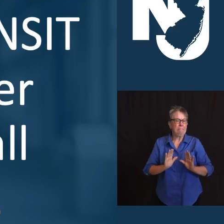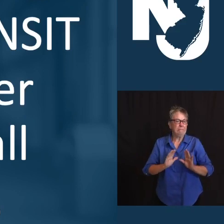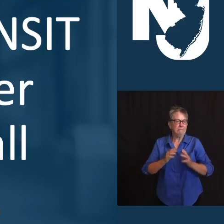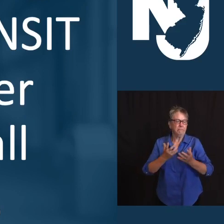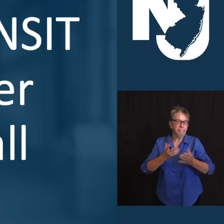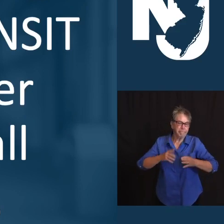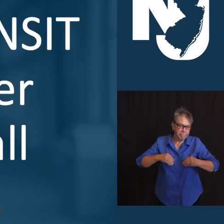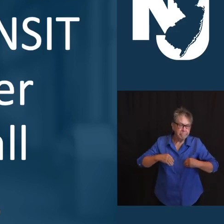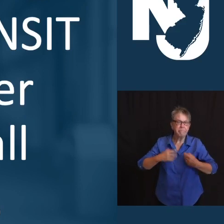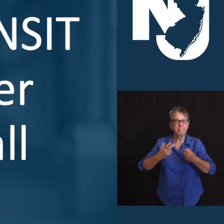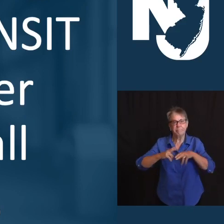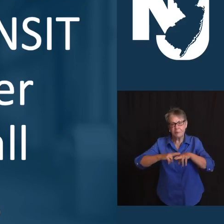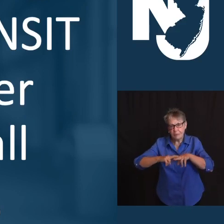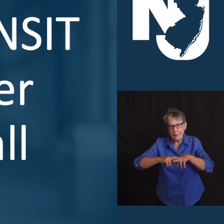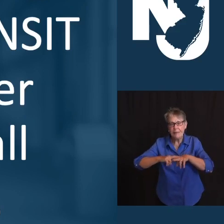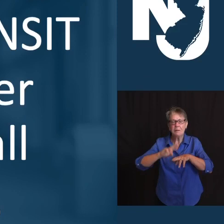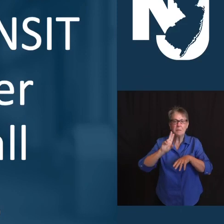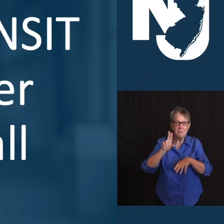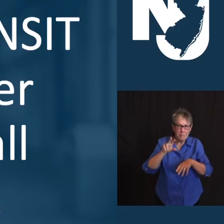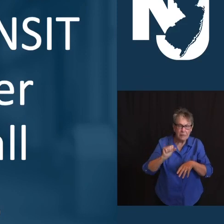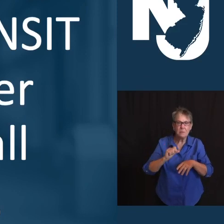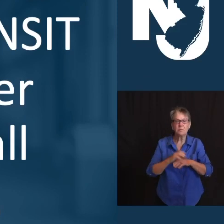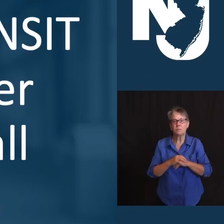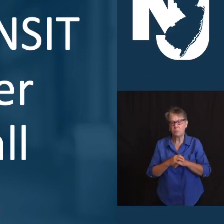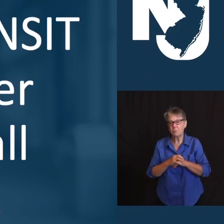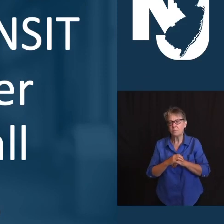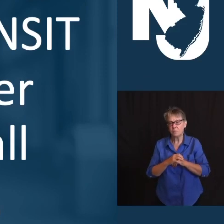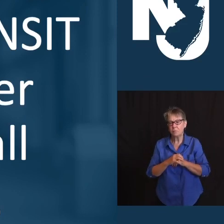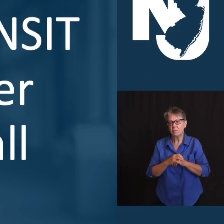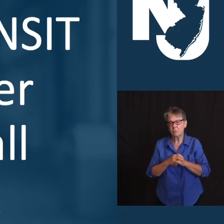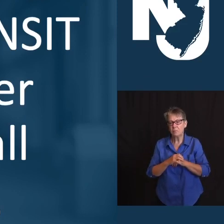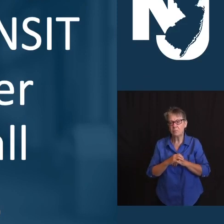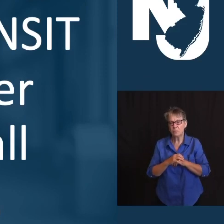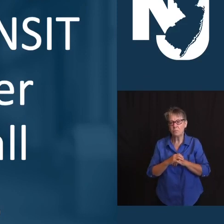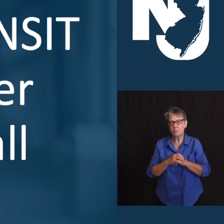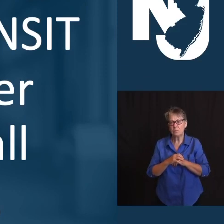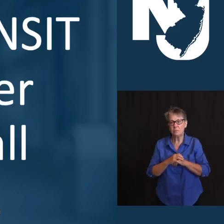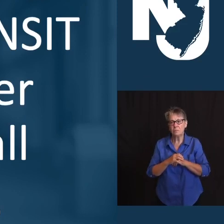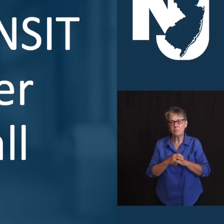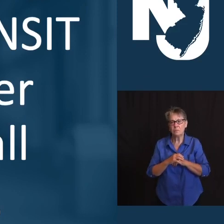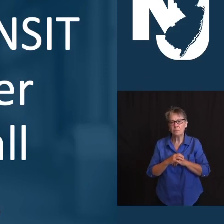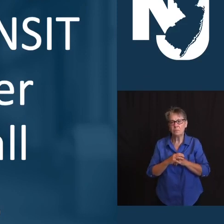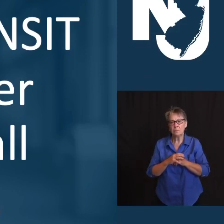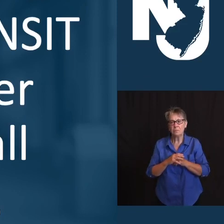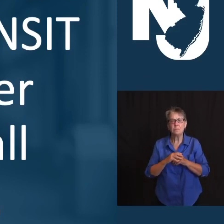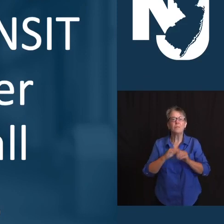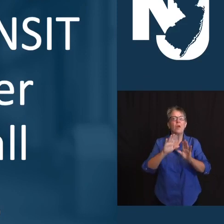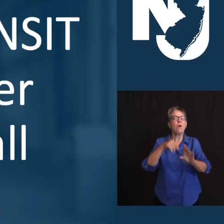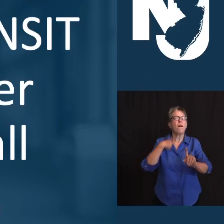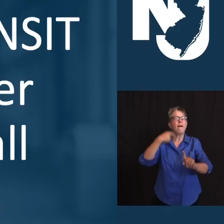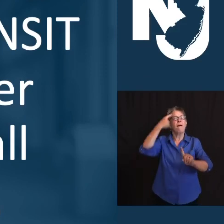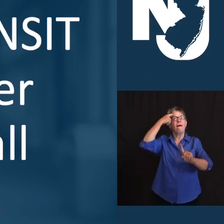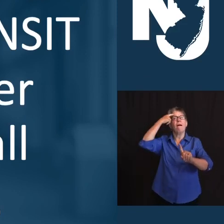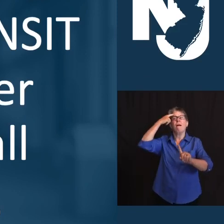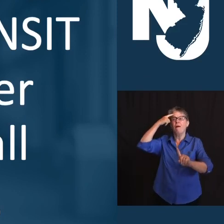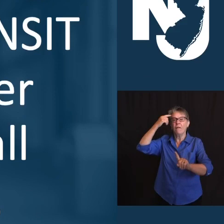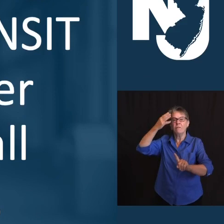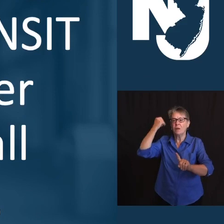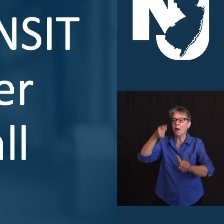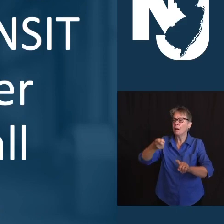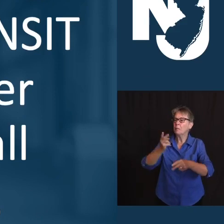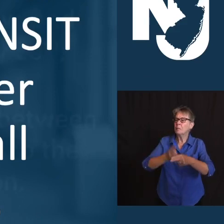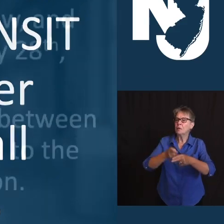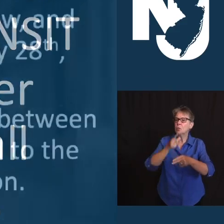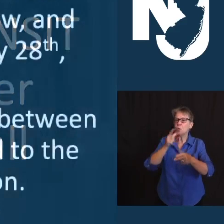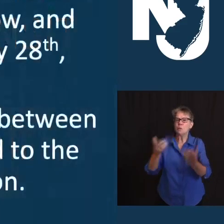welcome Jared Maples, the Director of the Office of Homeland Security and Preparedness, with us today. The second order that